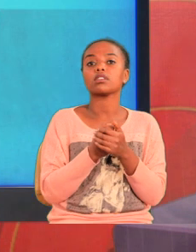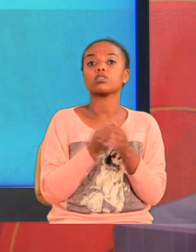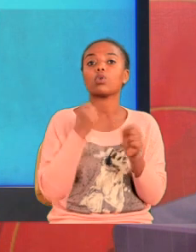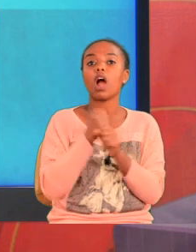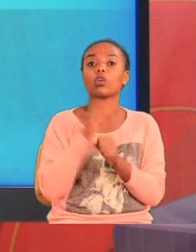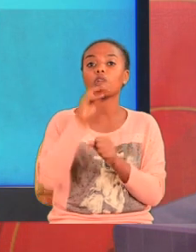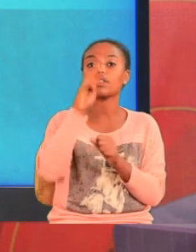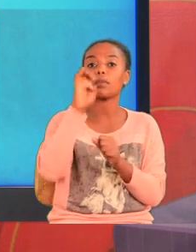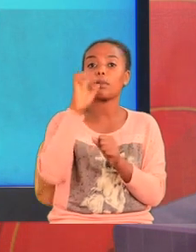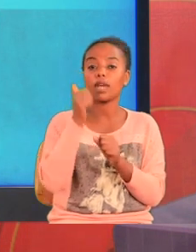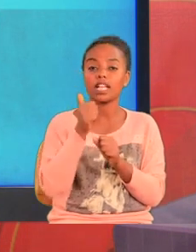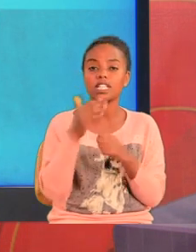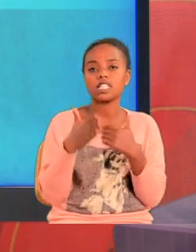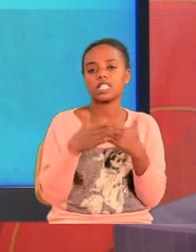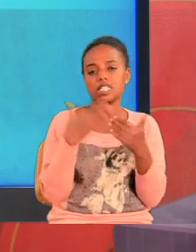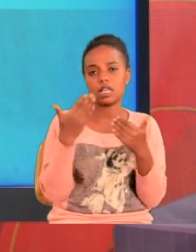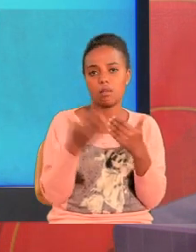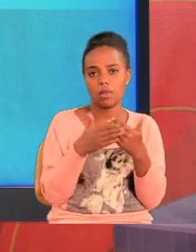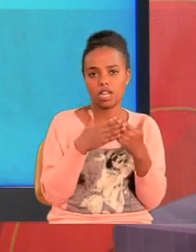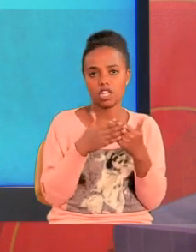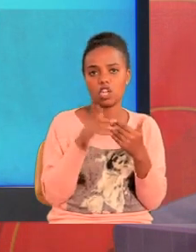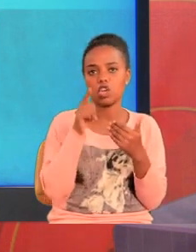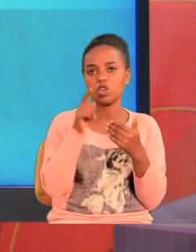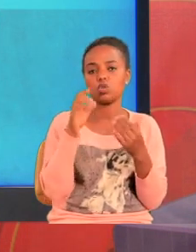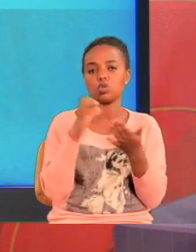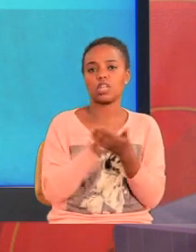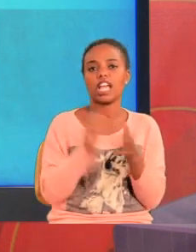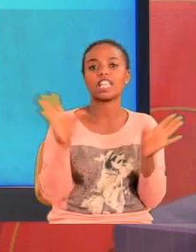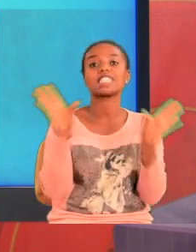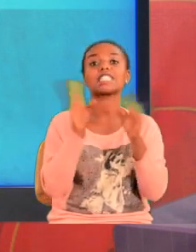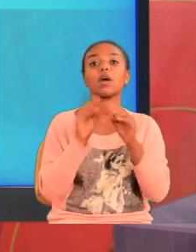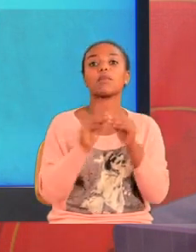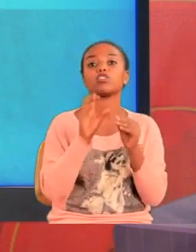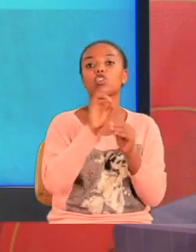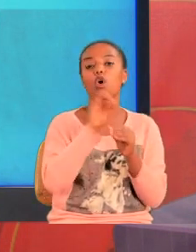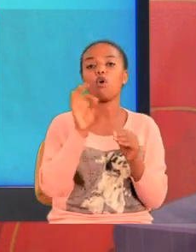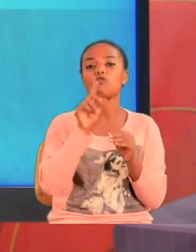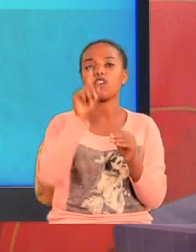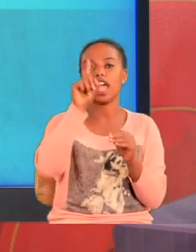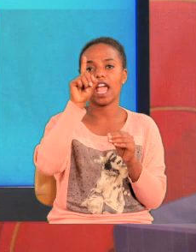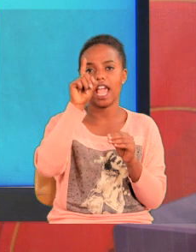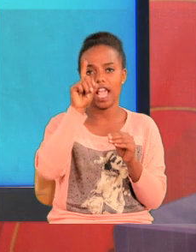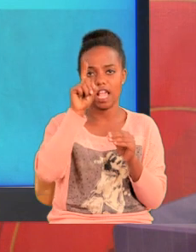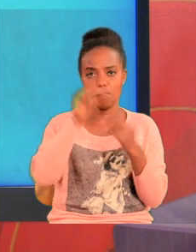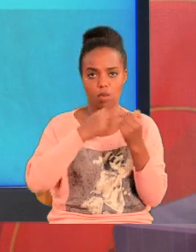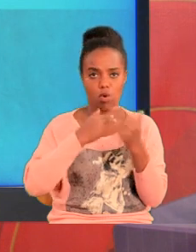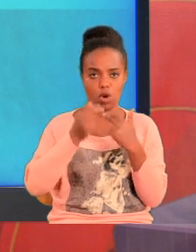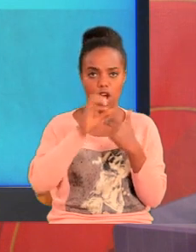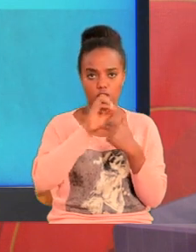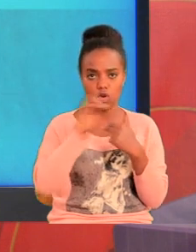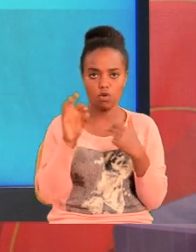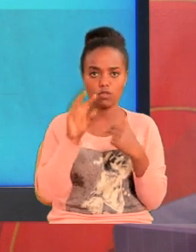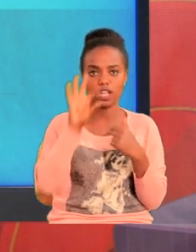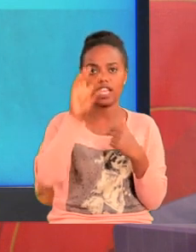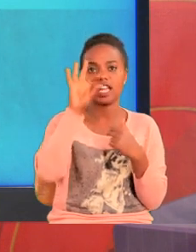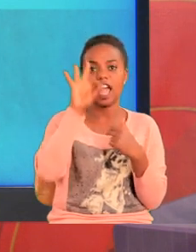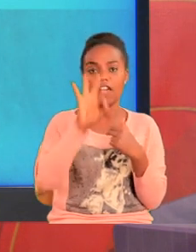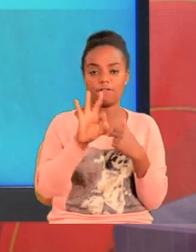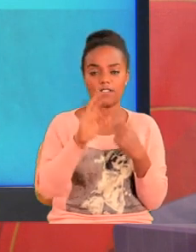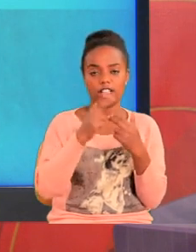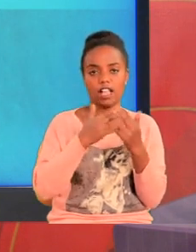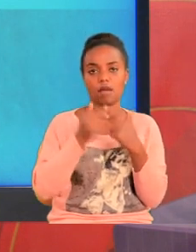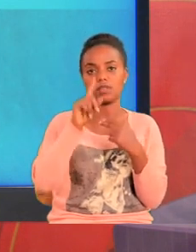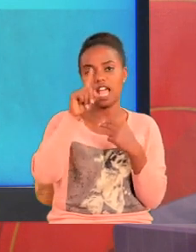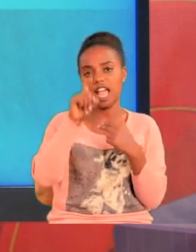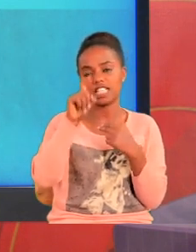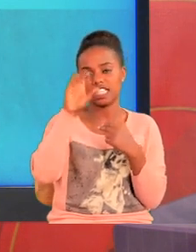mean, simply you take the summation of the product of the frequency and the